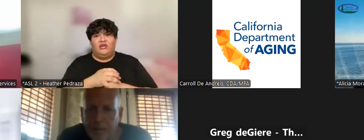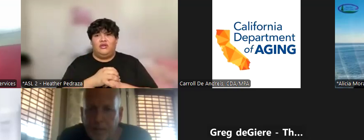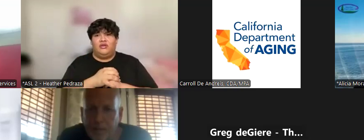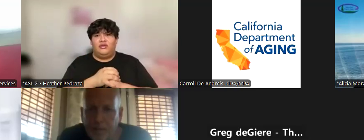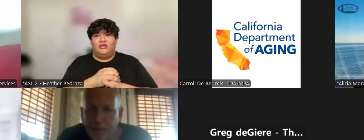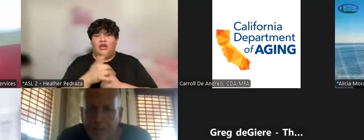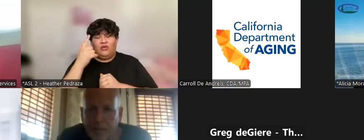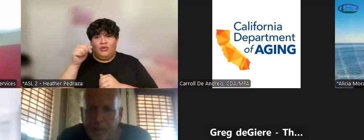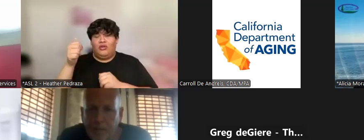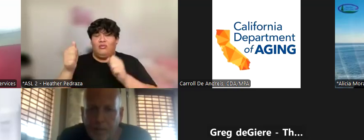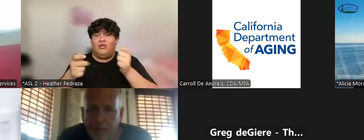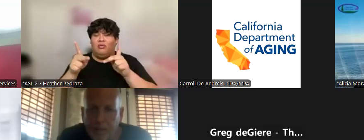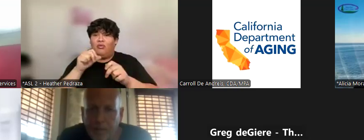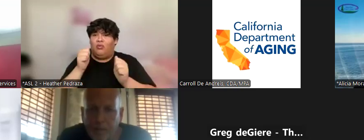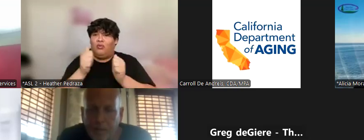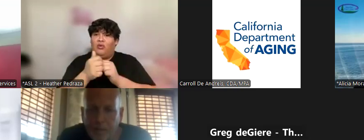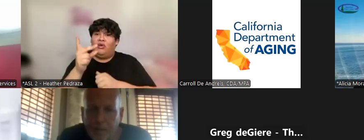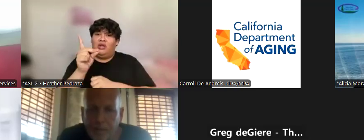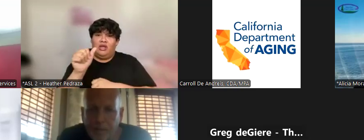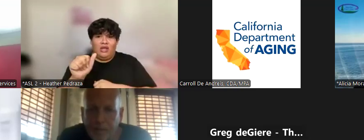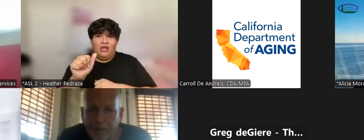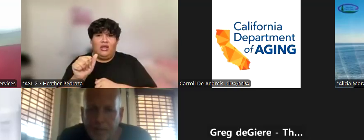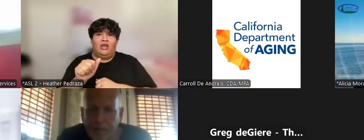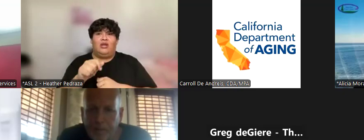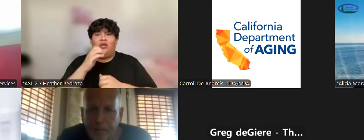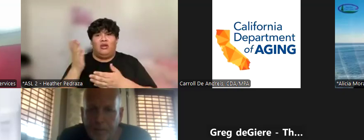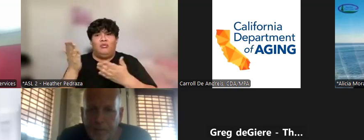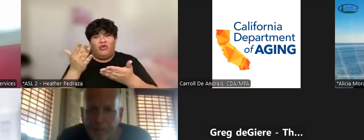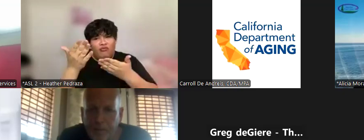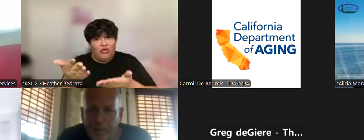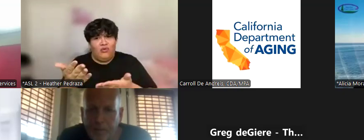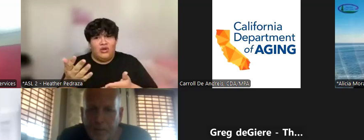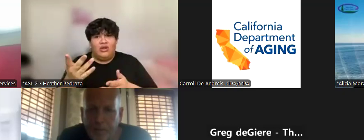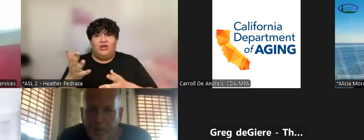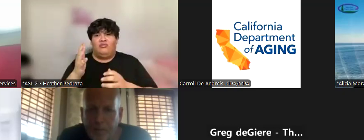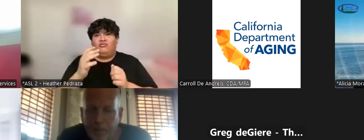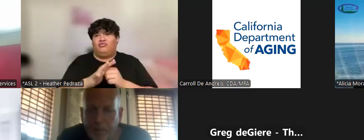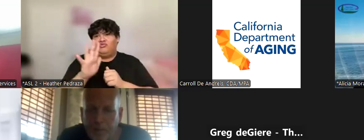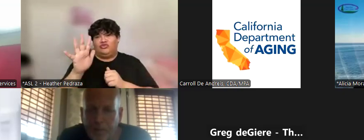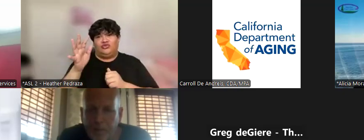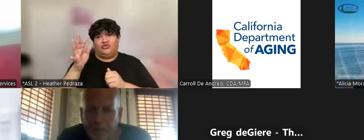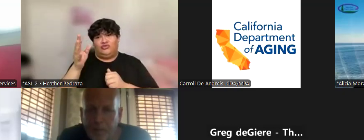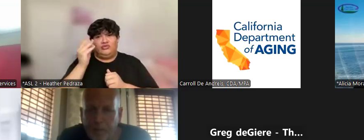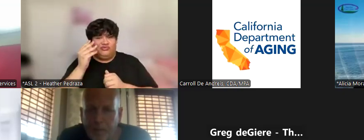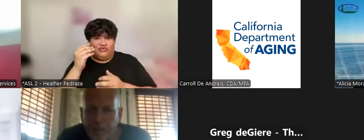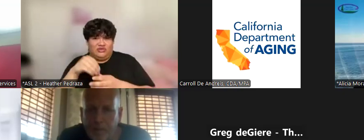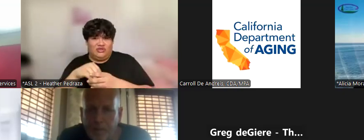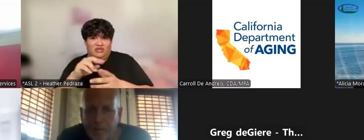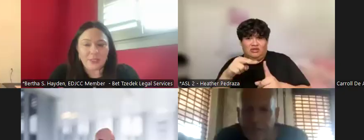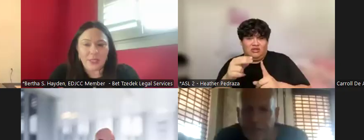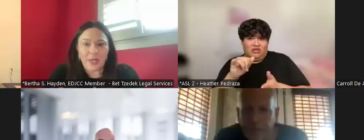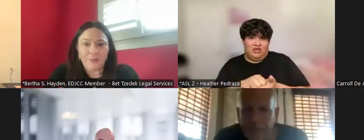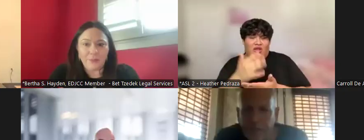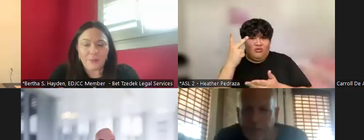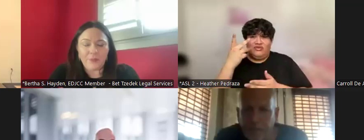with disabilities and older adults, if you'd like to bring forward that perspective. I know as we see older